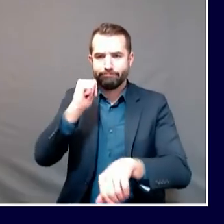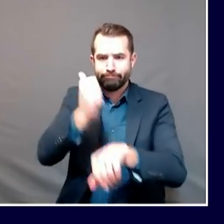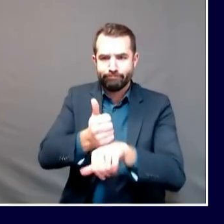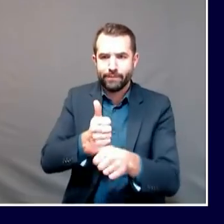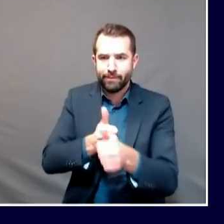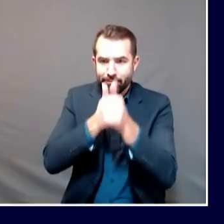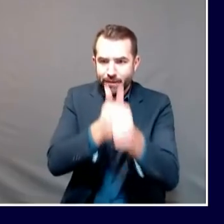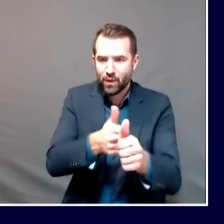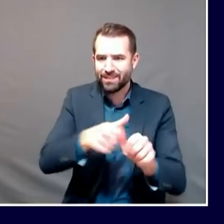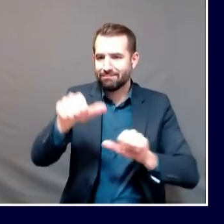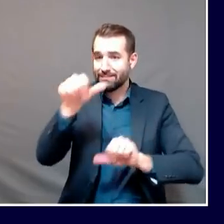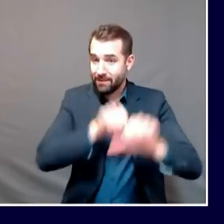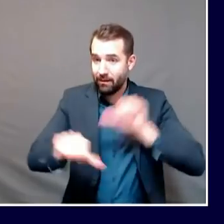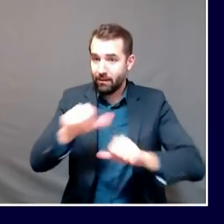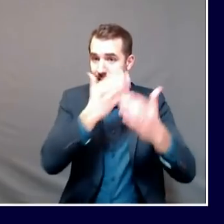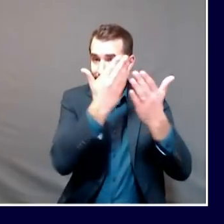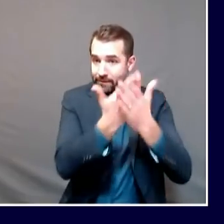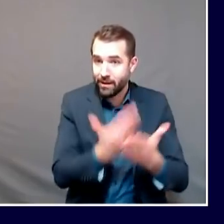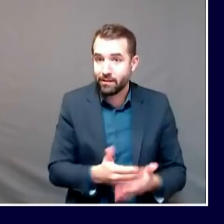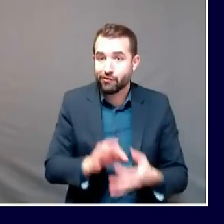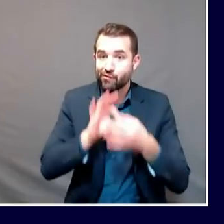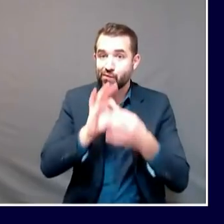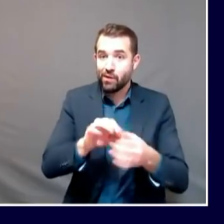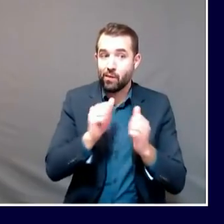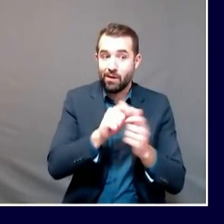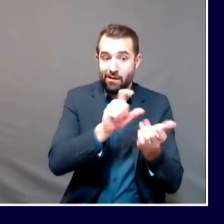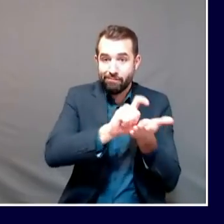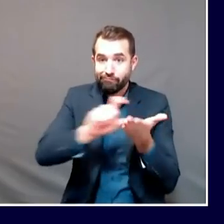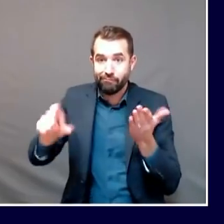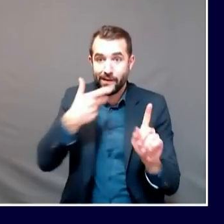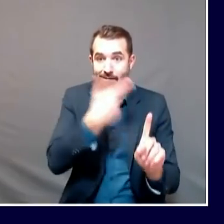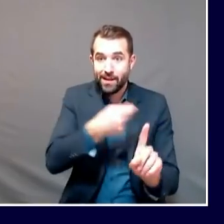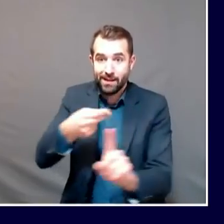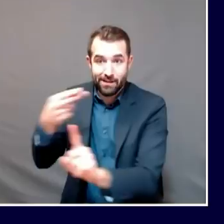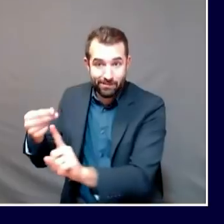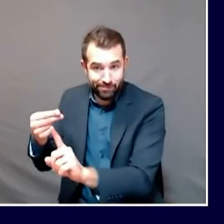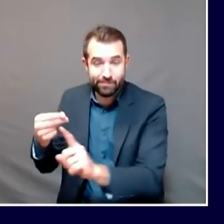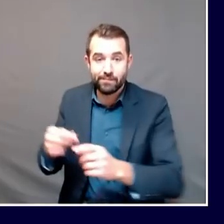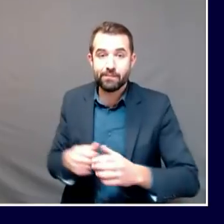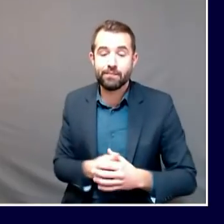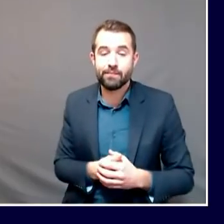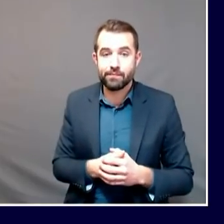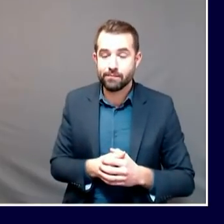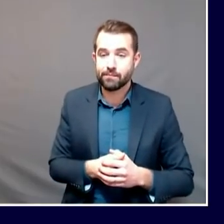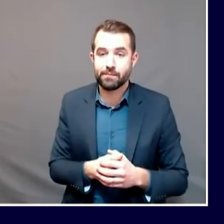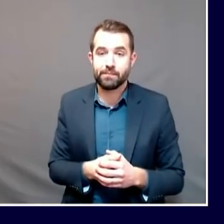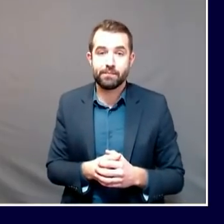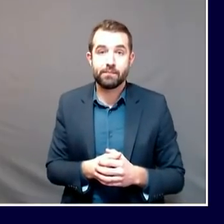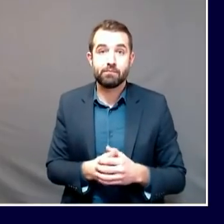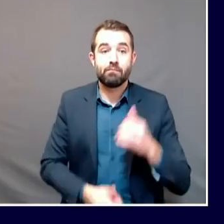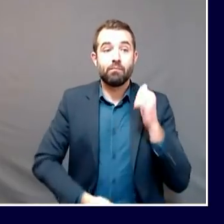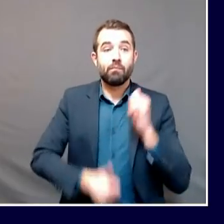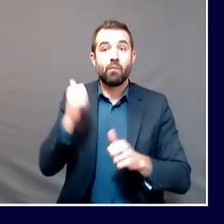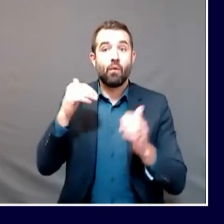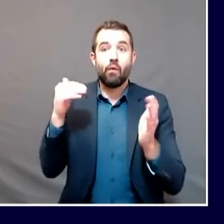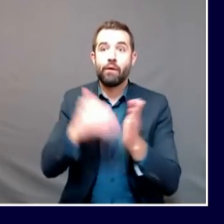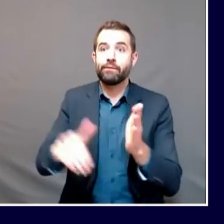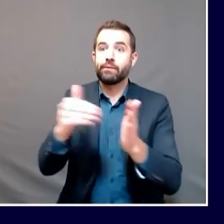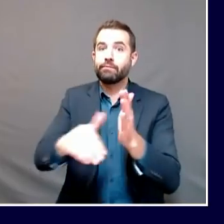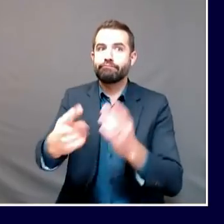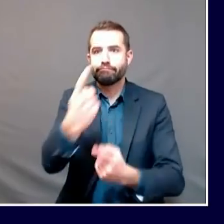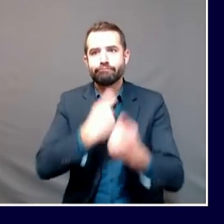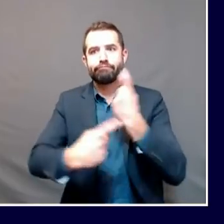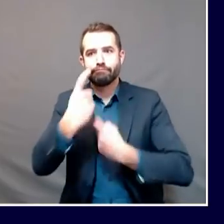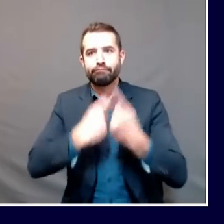and vaccination questions. So we'll start that off. And one of the most frequent questions that I've received just in the past